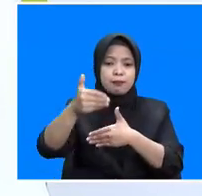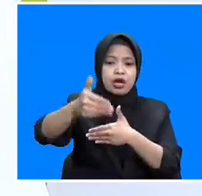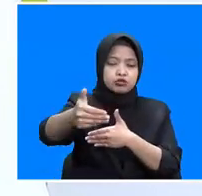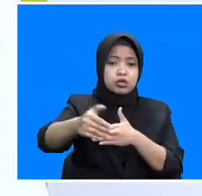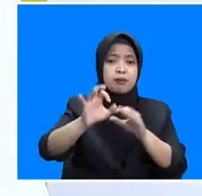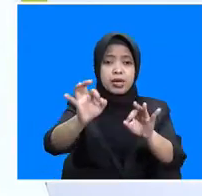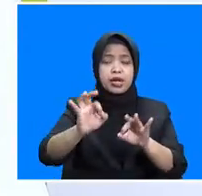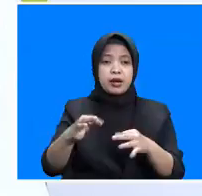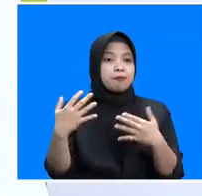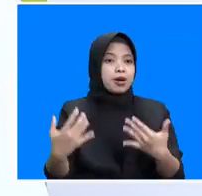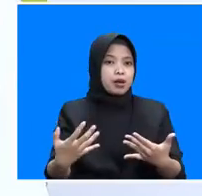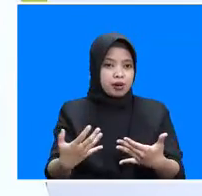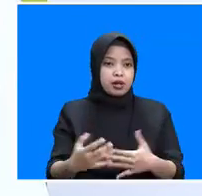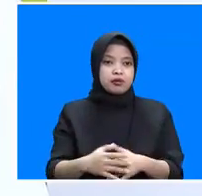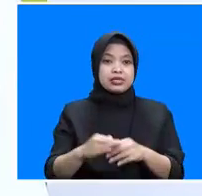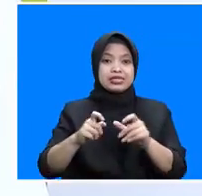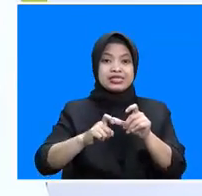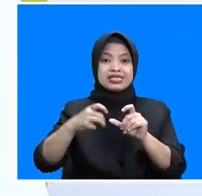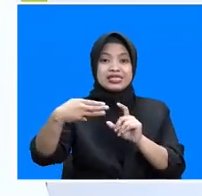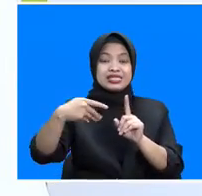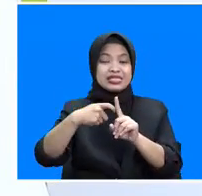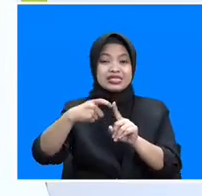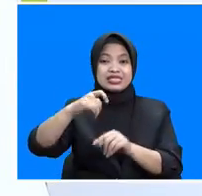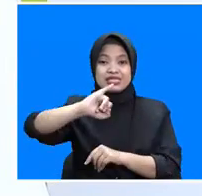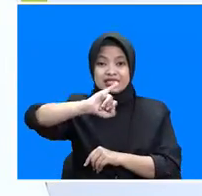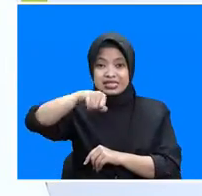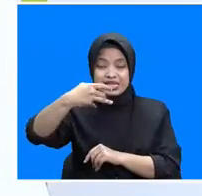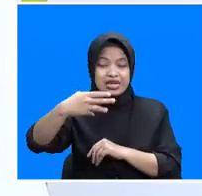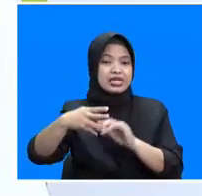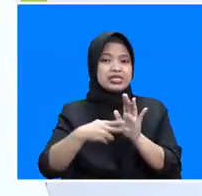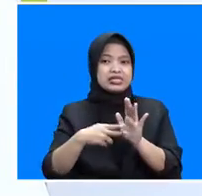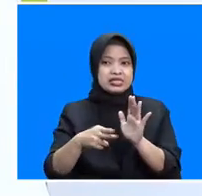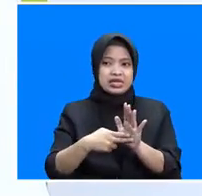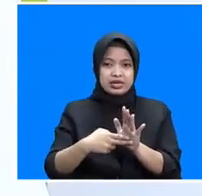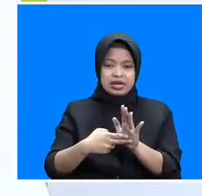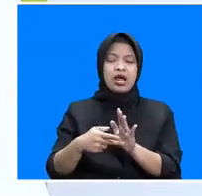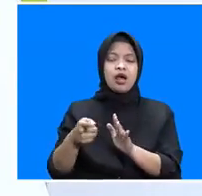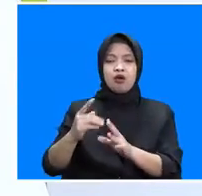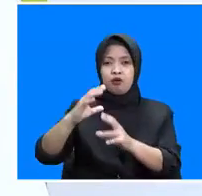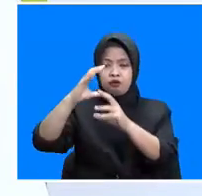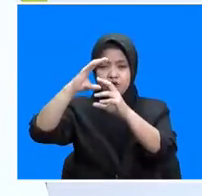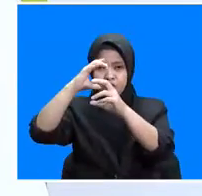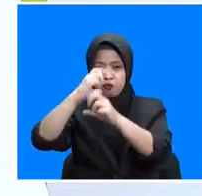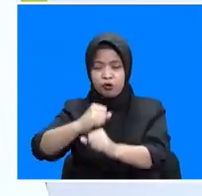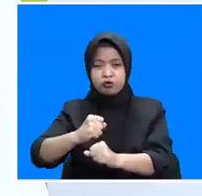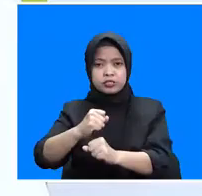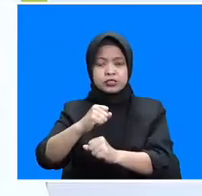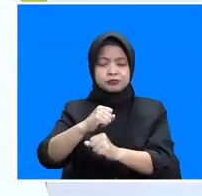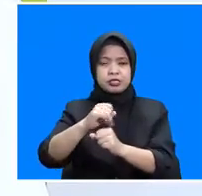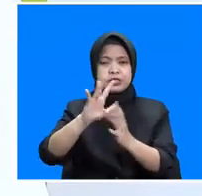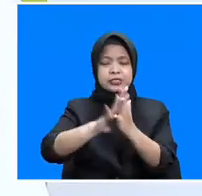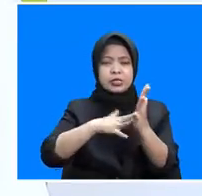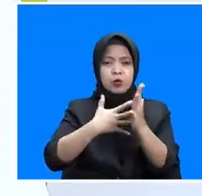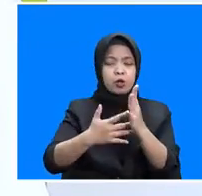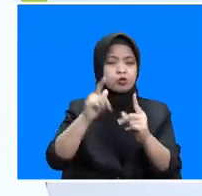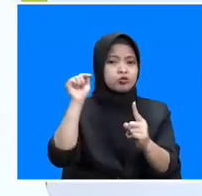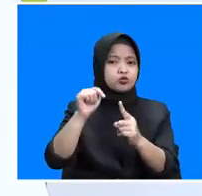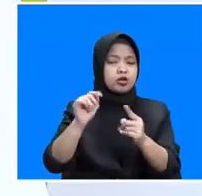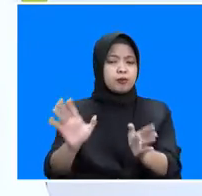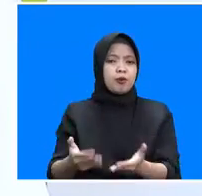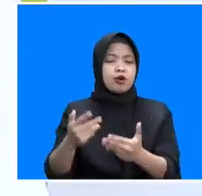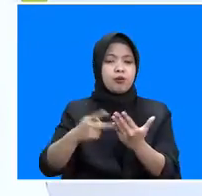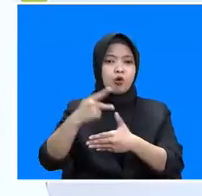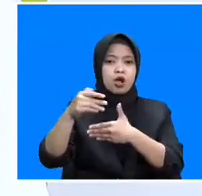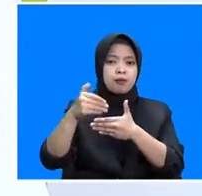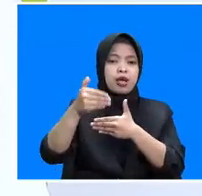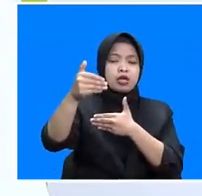General is very much focused on that, you know, 2030 agenda around sustainable development. And so we are fully on